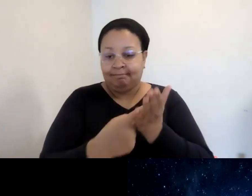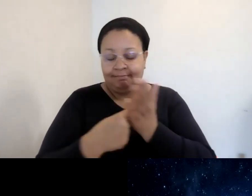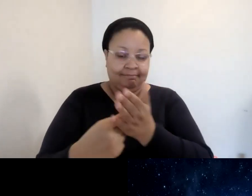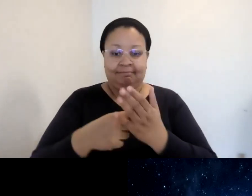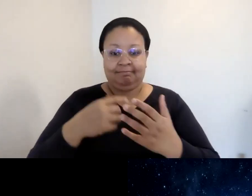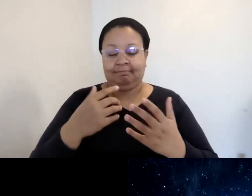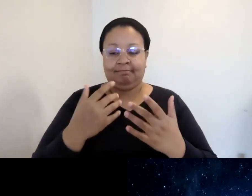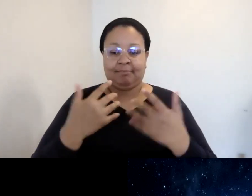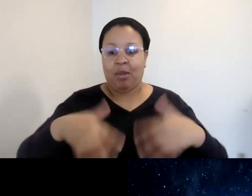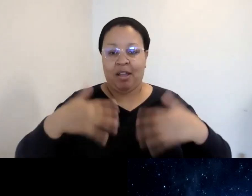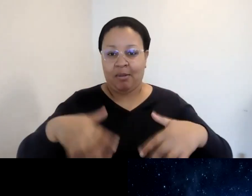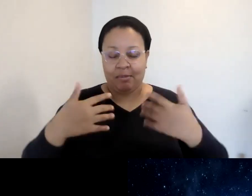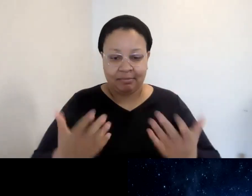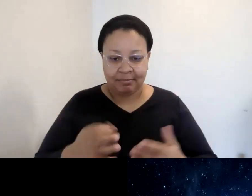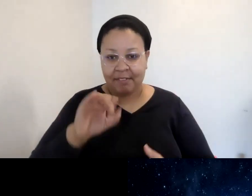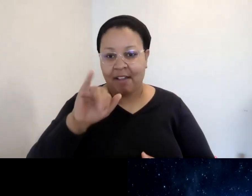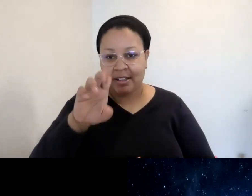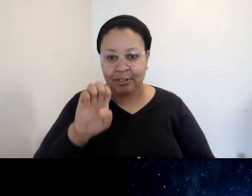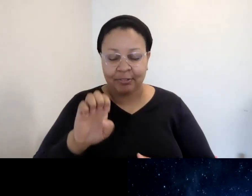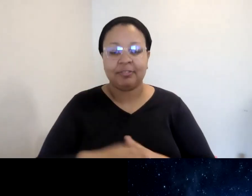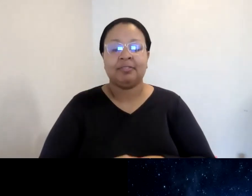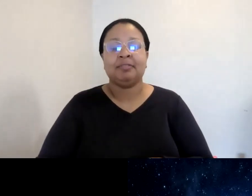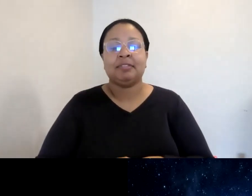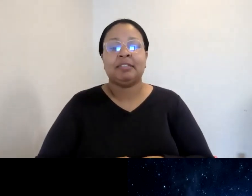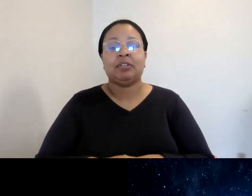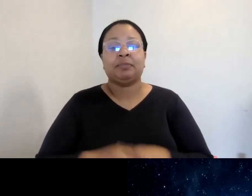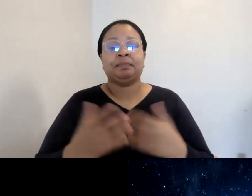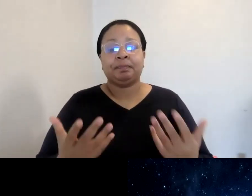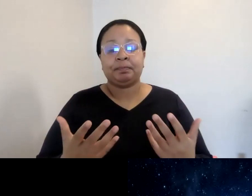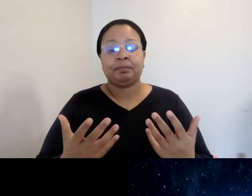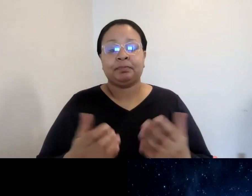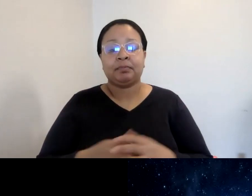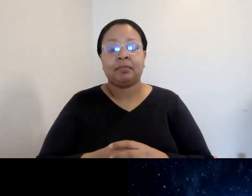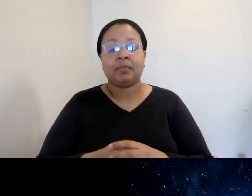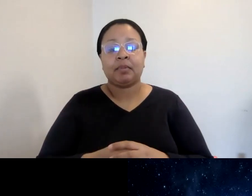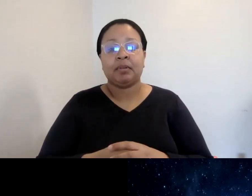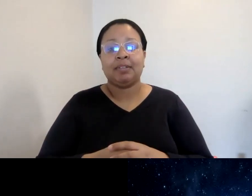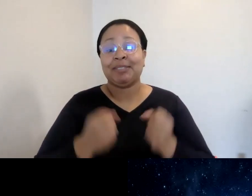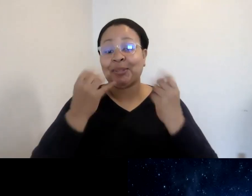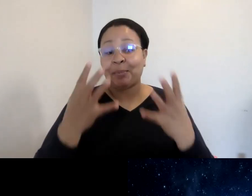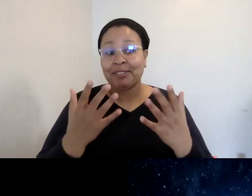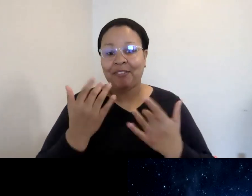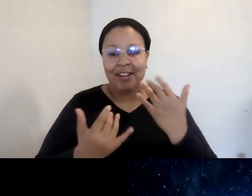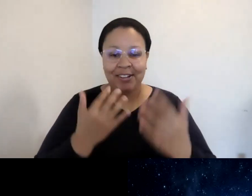think I can't disagree with that. So I'll start with a few questions here. So much fire, yes.